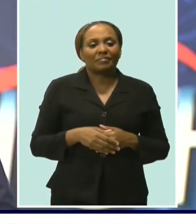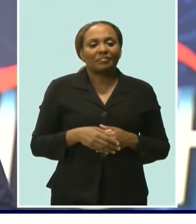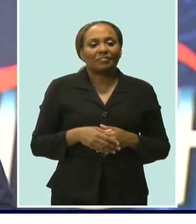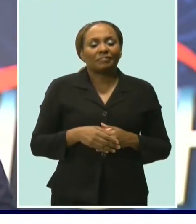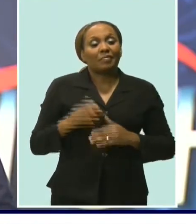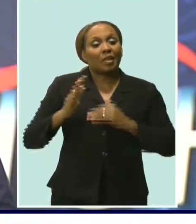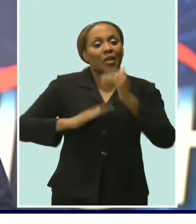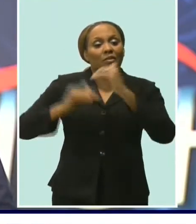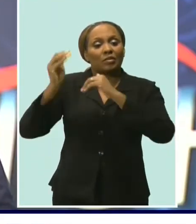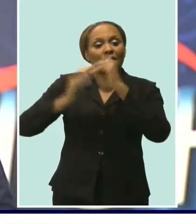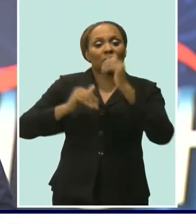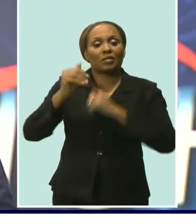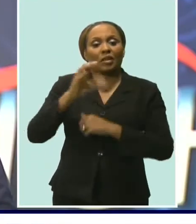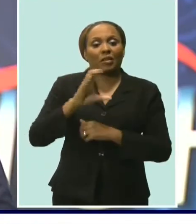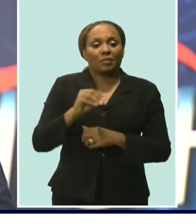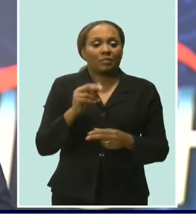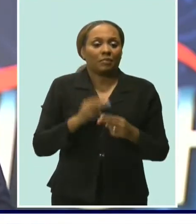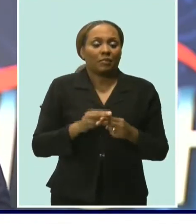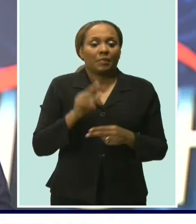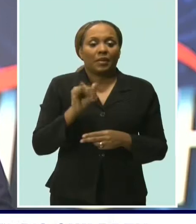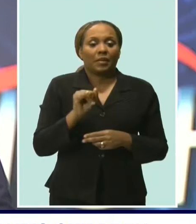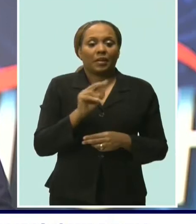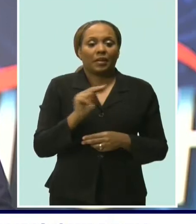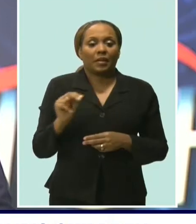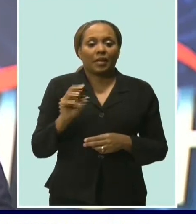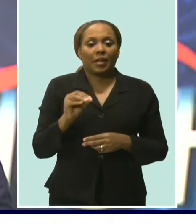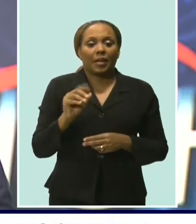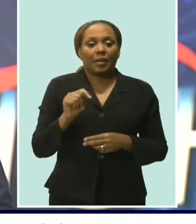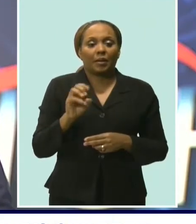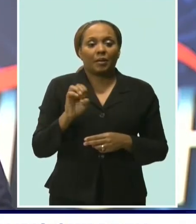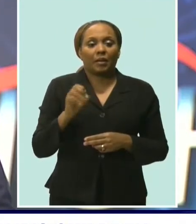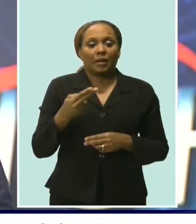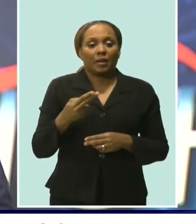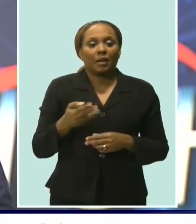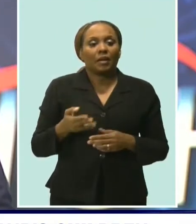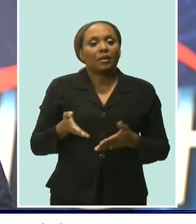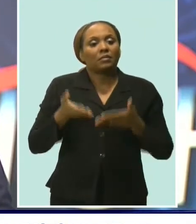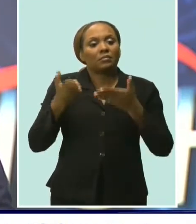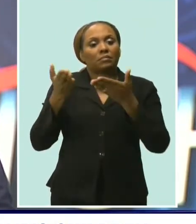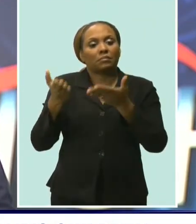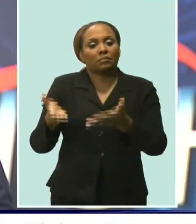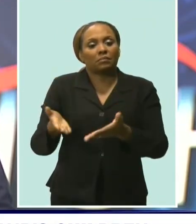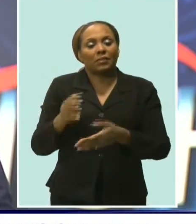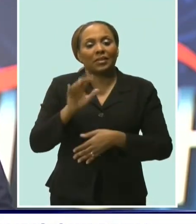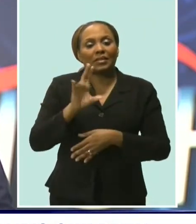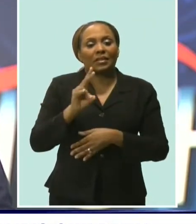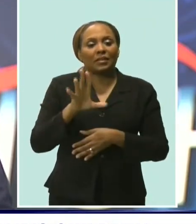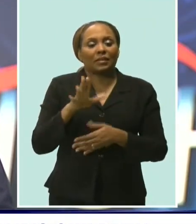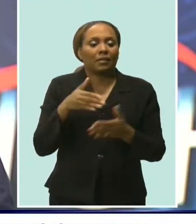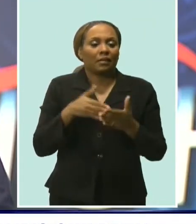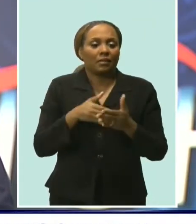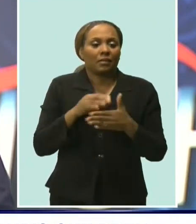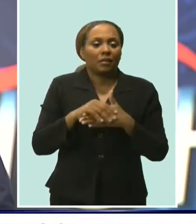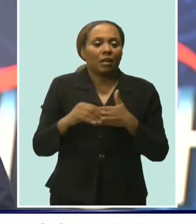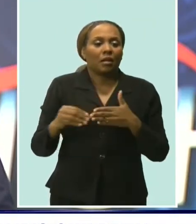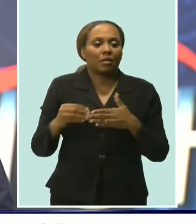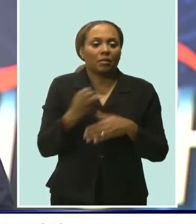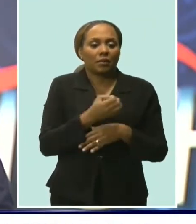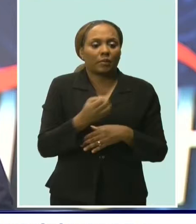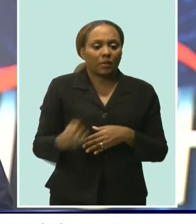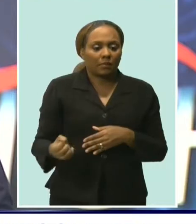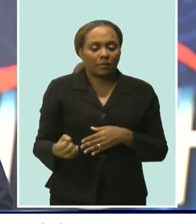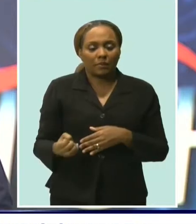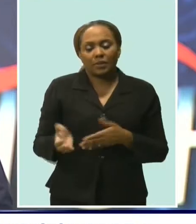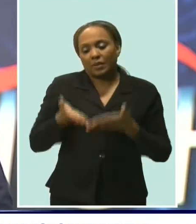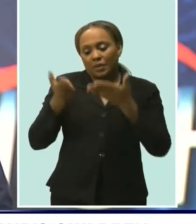Construction company Innotech Services Limited has donated approximately $75,000 worth of equipment and supplies to the Ministry